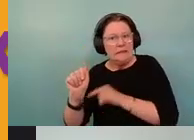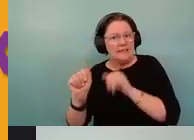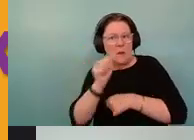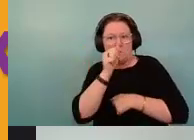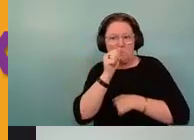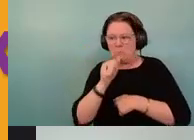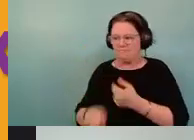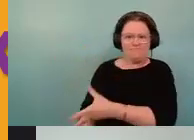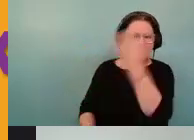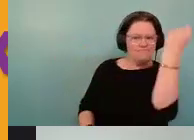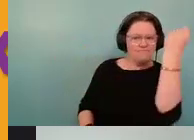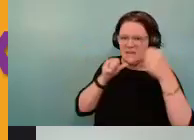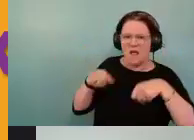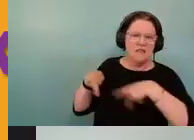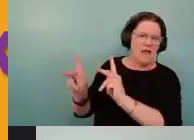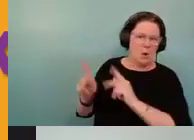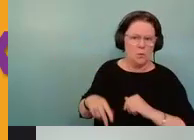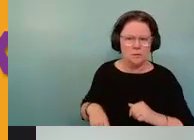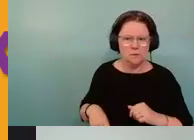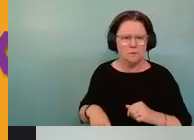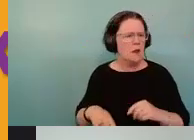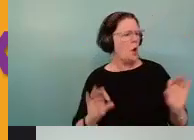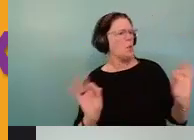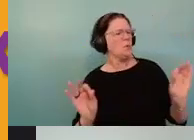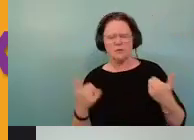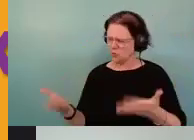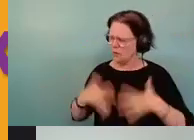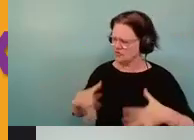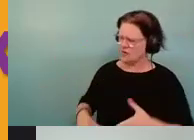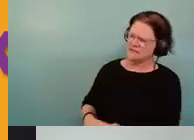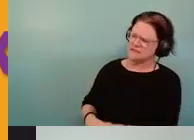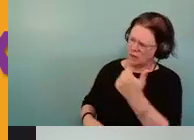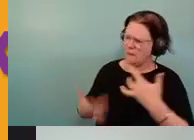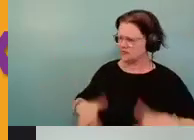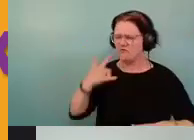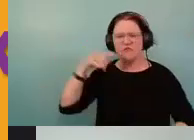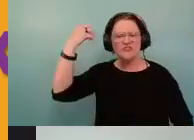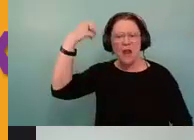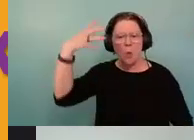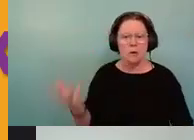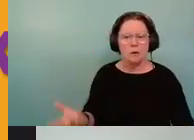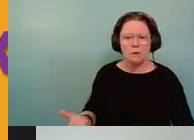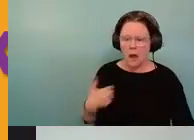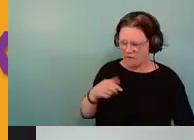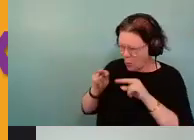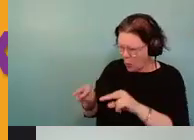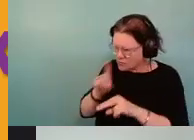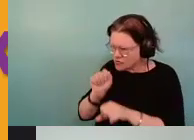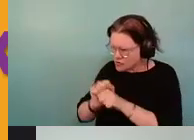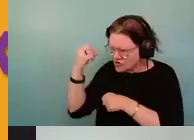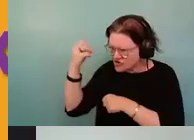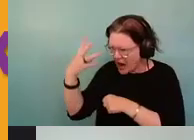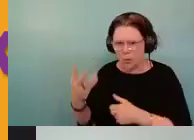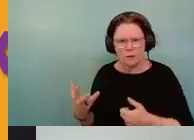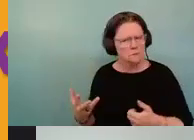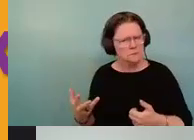privacy is taken away. Oh, it's no big deal. Just get dressed here. Get undressed for the shower. I need to watch you to make sure you shower.